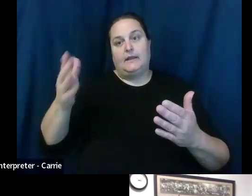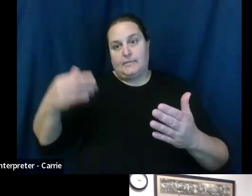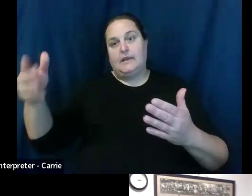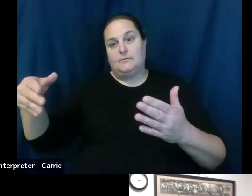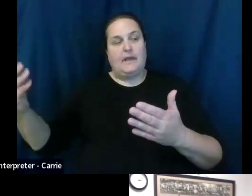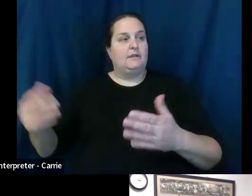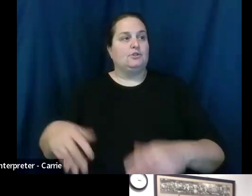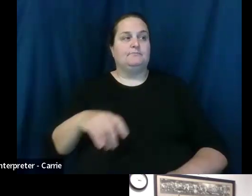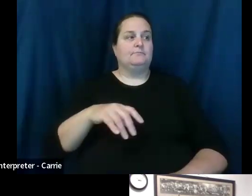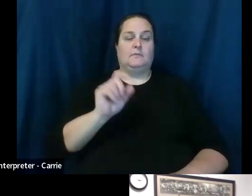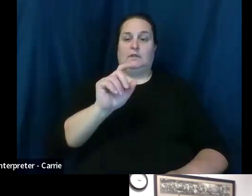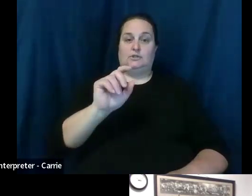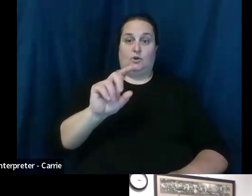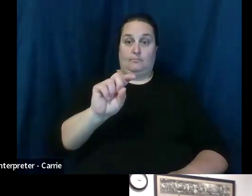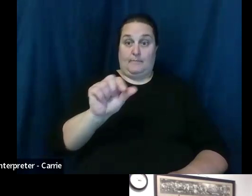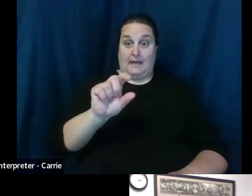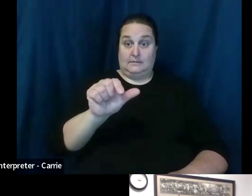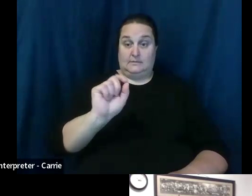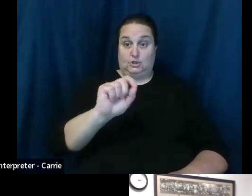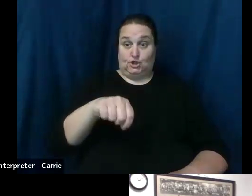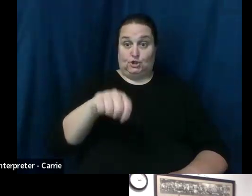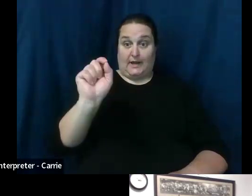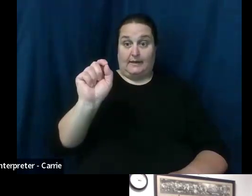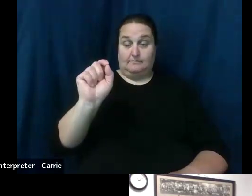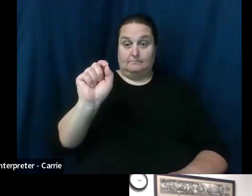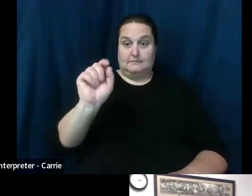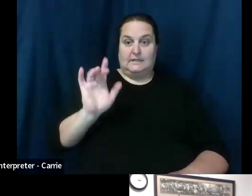that checkbox, you just want to hit save and return to home.